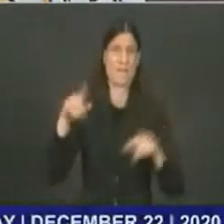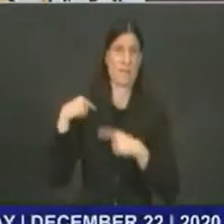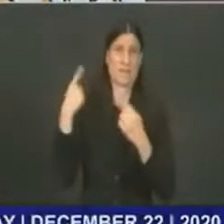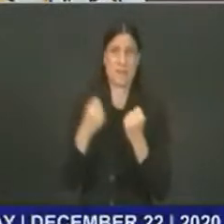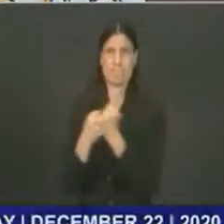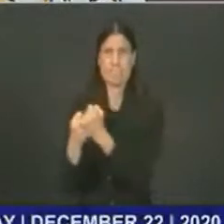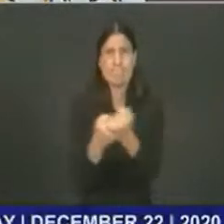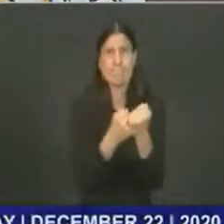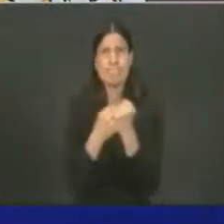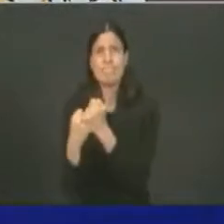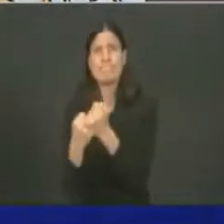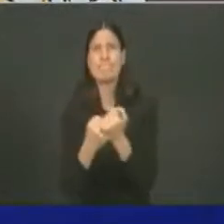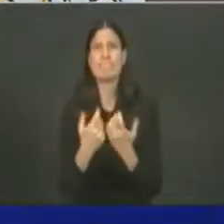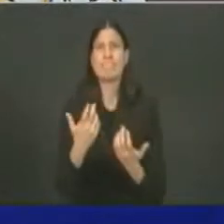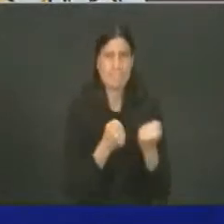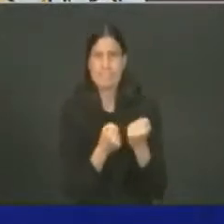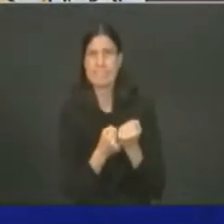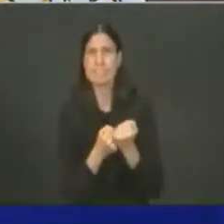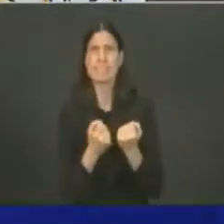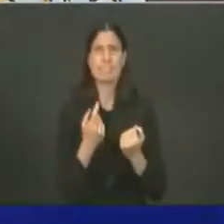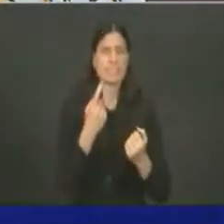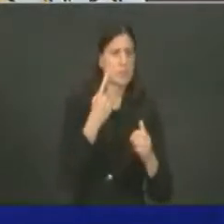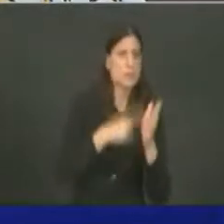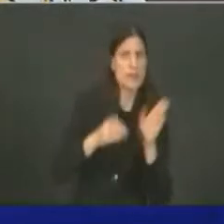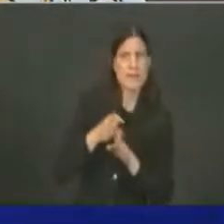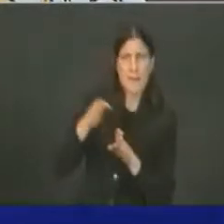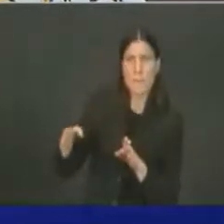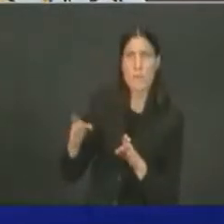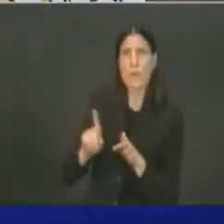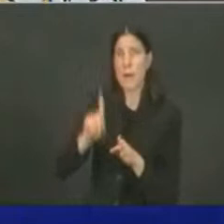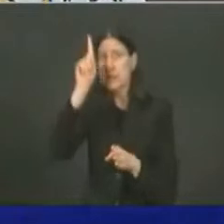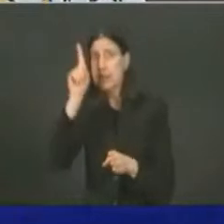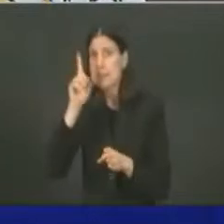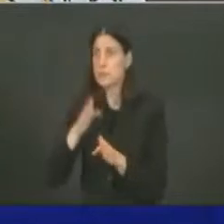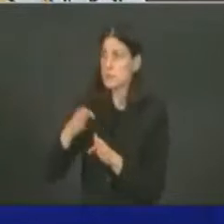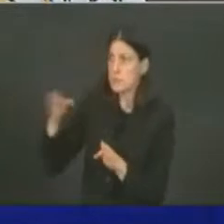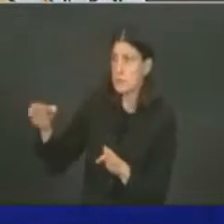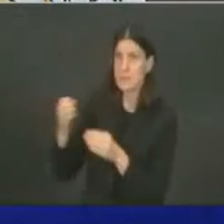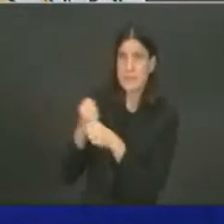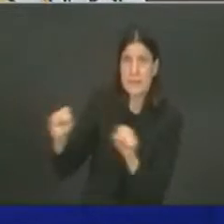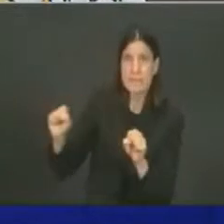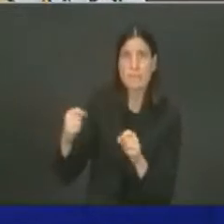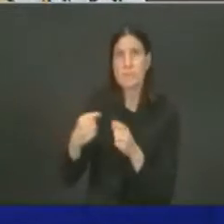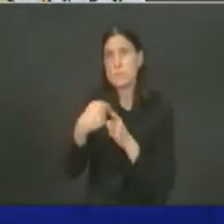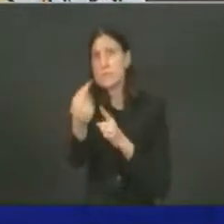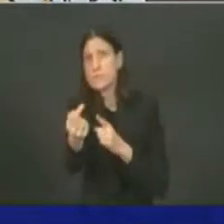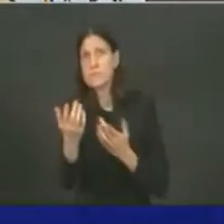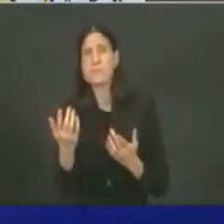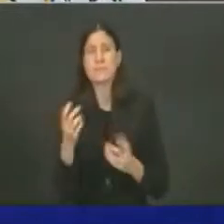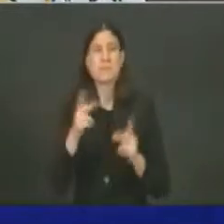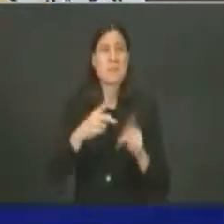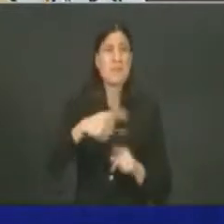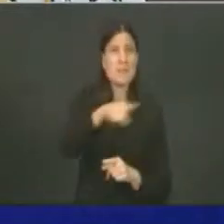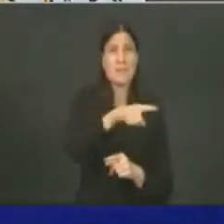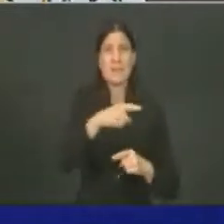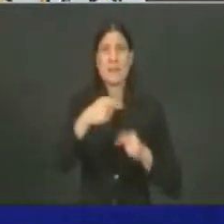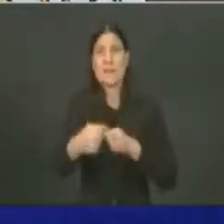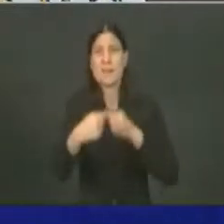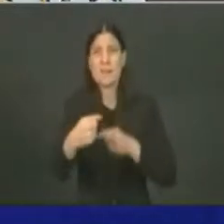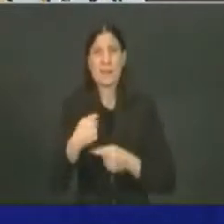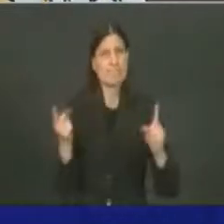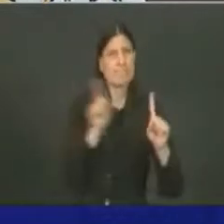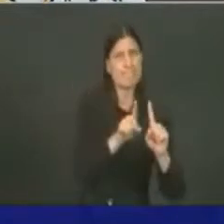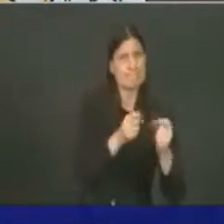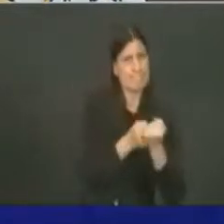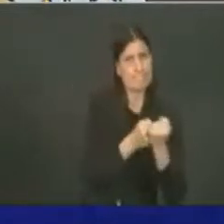on a neighbor, helped somebody get food in quarantine. We have found the light in the darkness. We have found the space